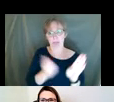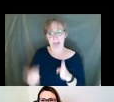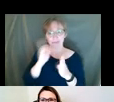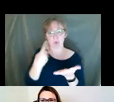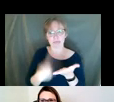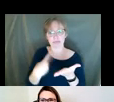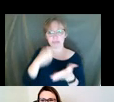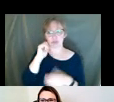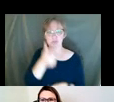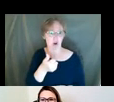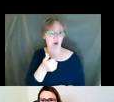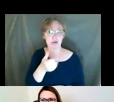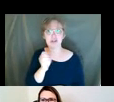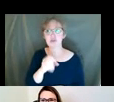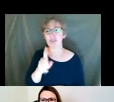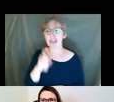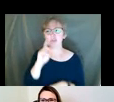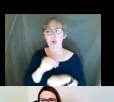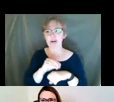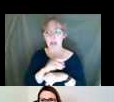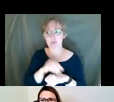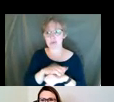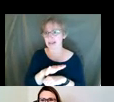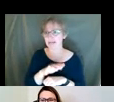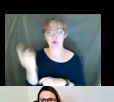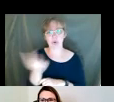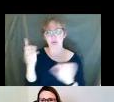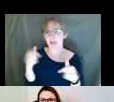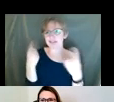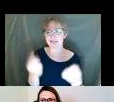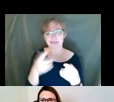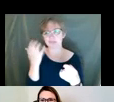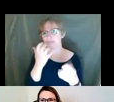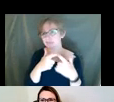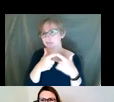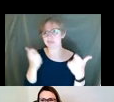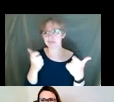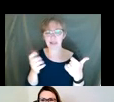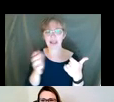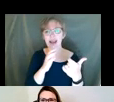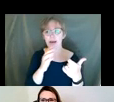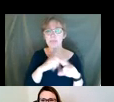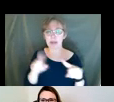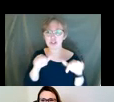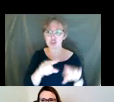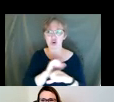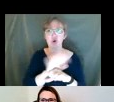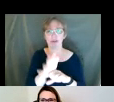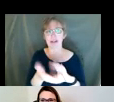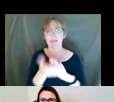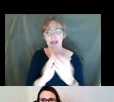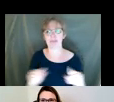the need for counseling was always great, and due to COVID, it certainly became greater.